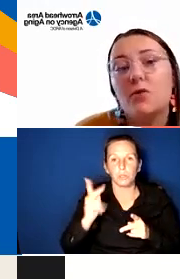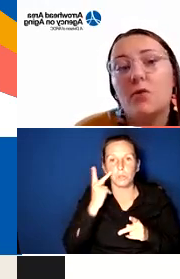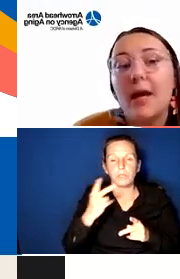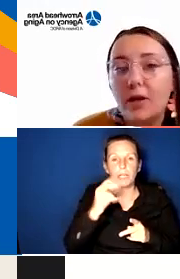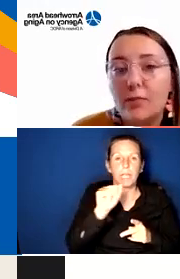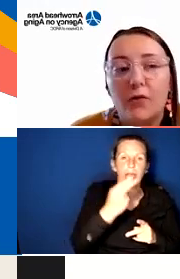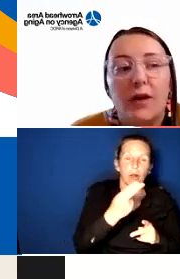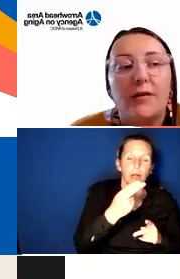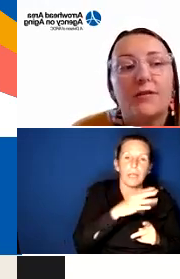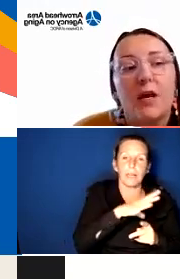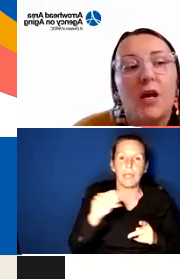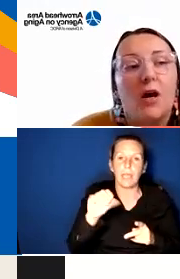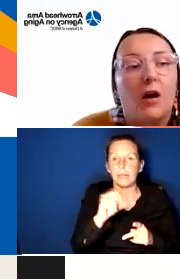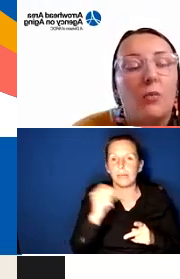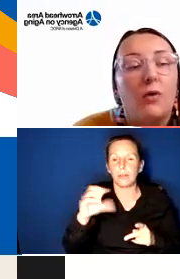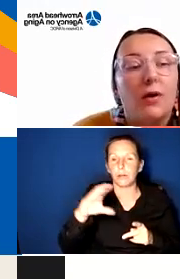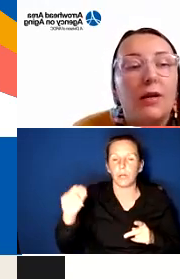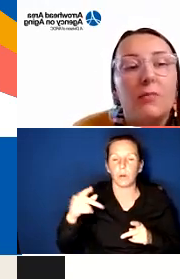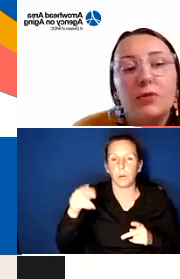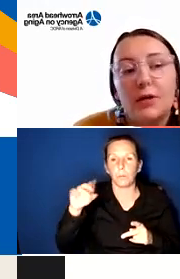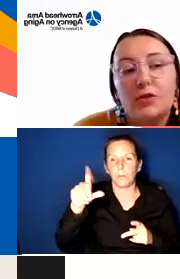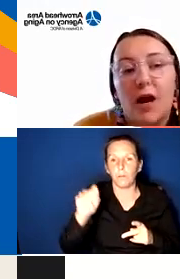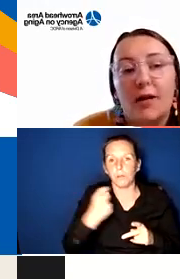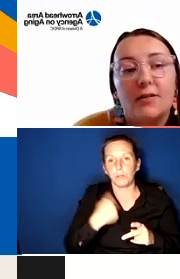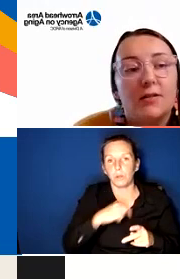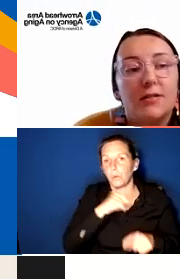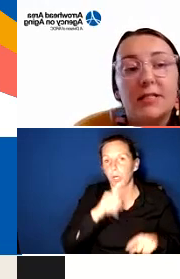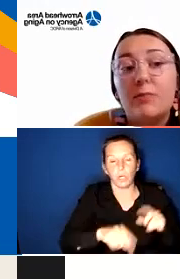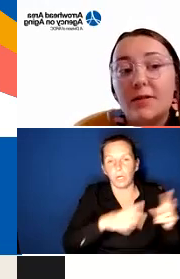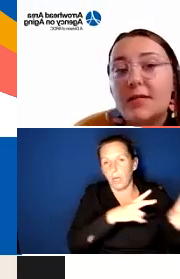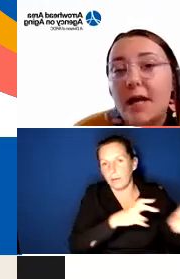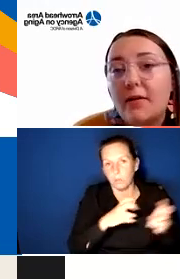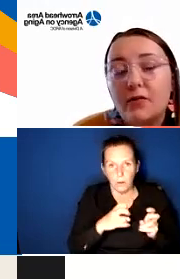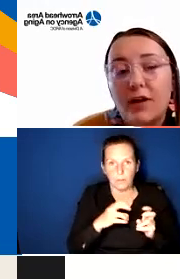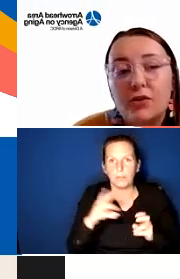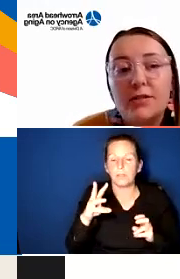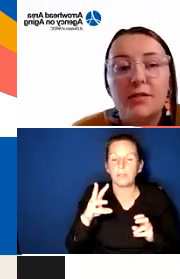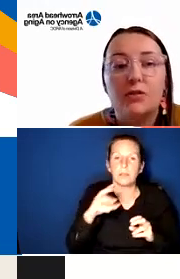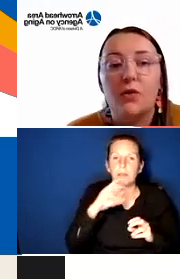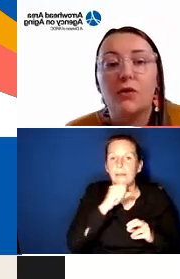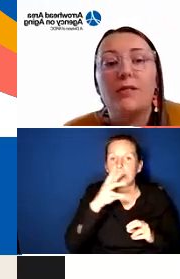on subsequent county profiles, we were unable to extract 60 plus data for